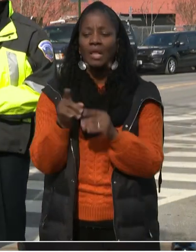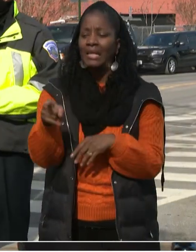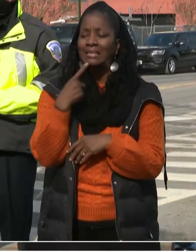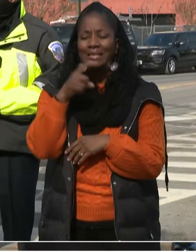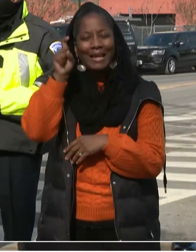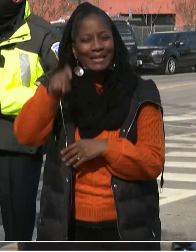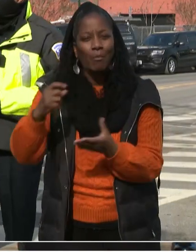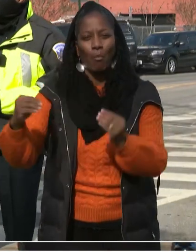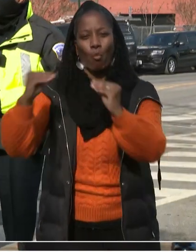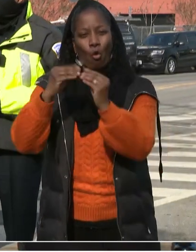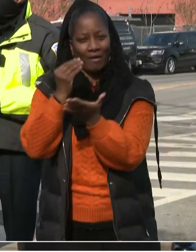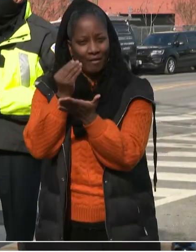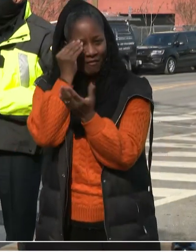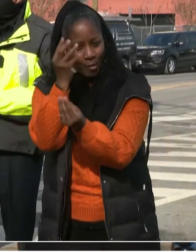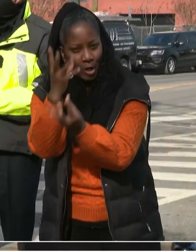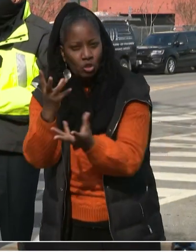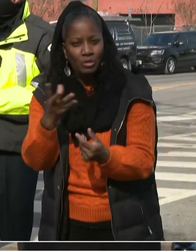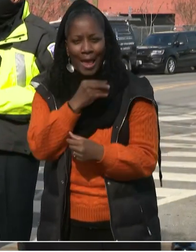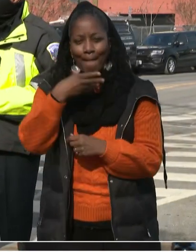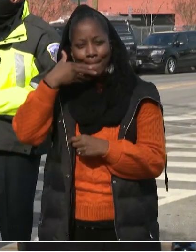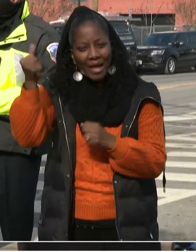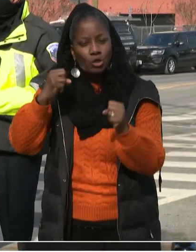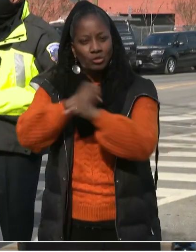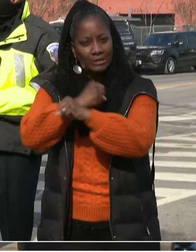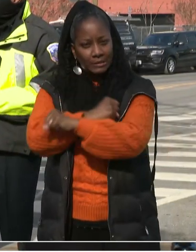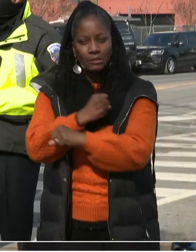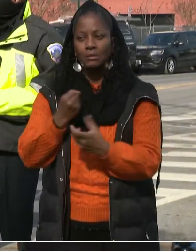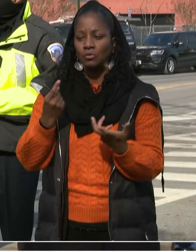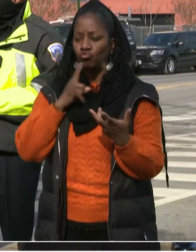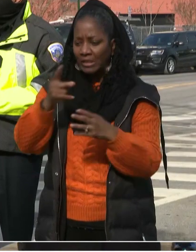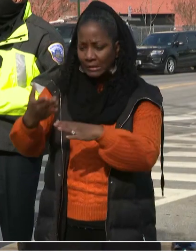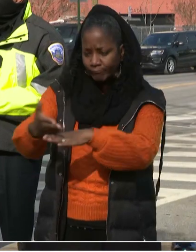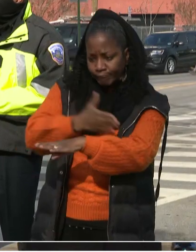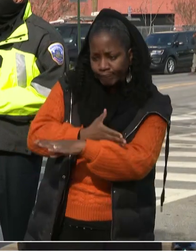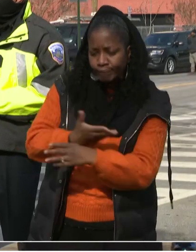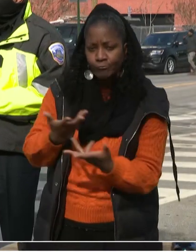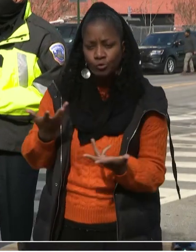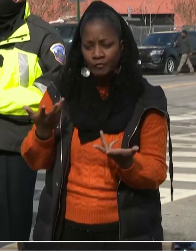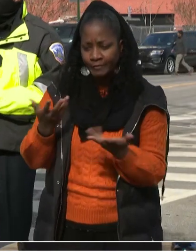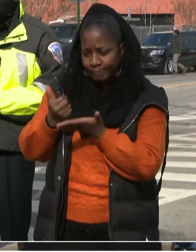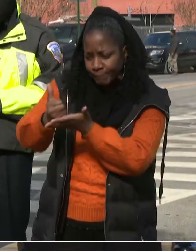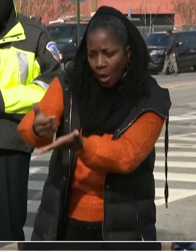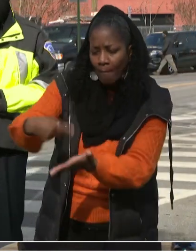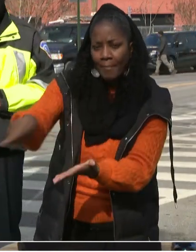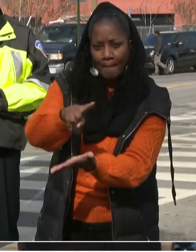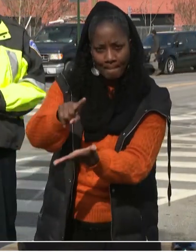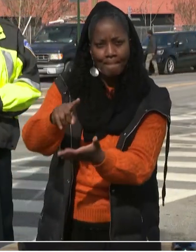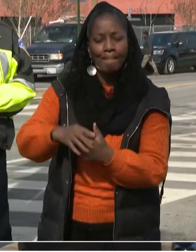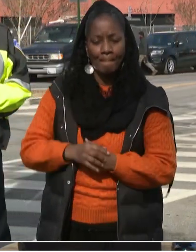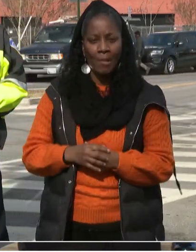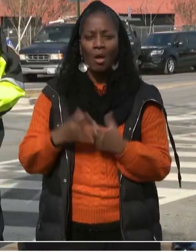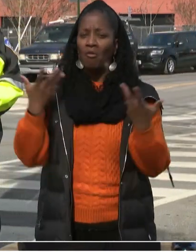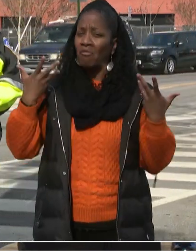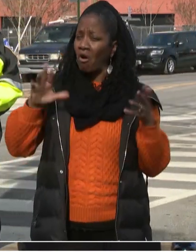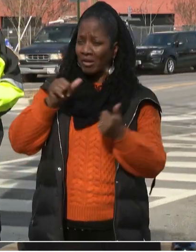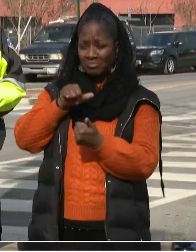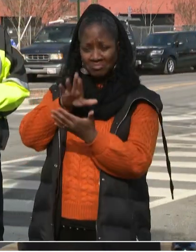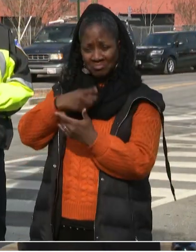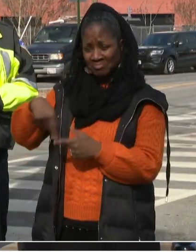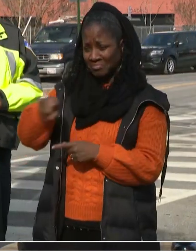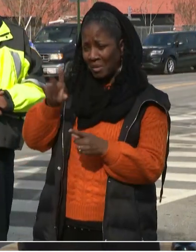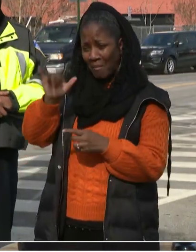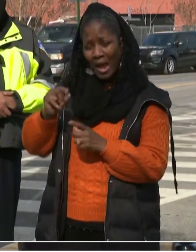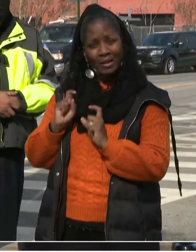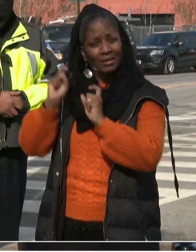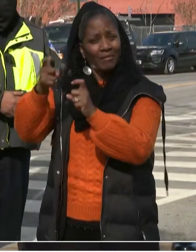more information and better statistics in order to help them. We've already addressed that by giving